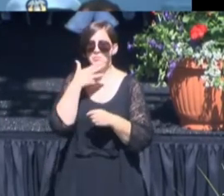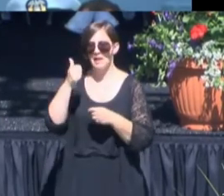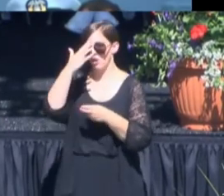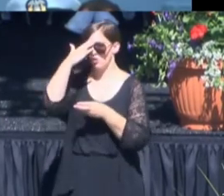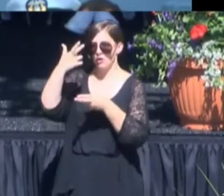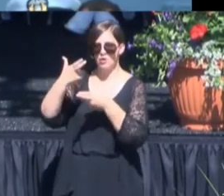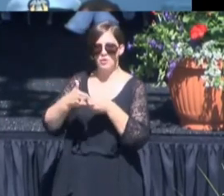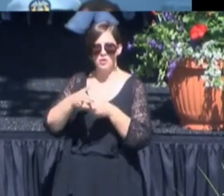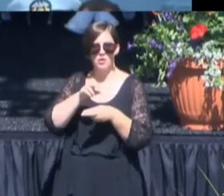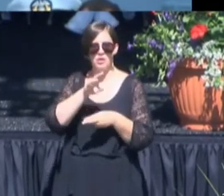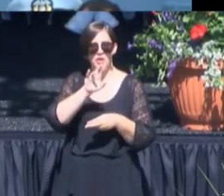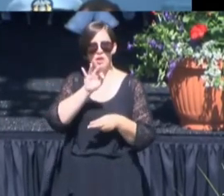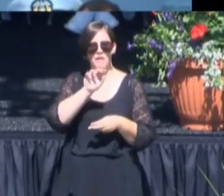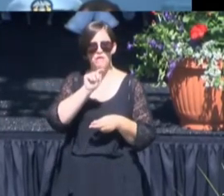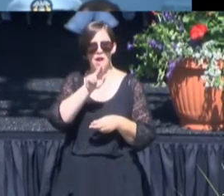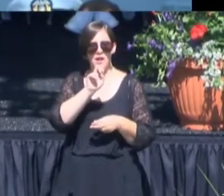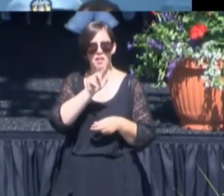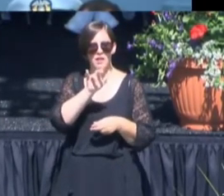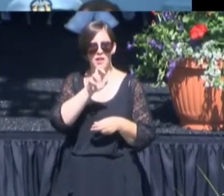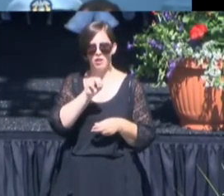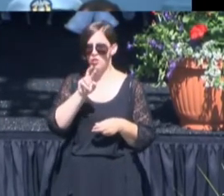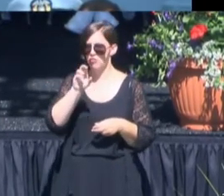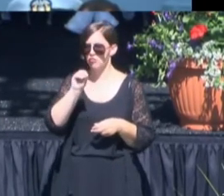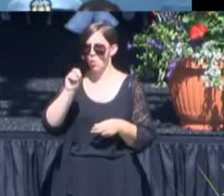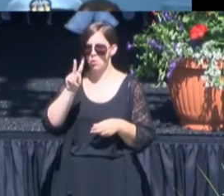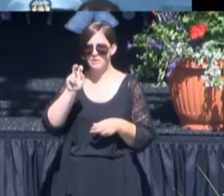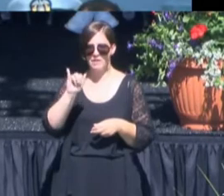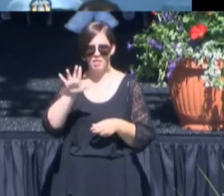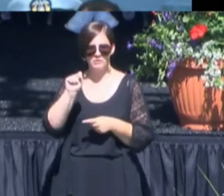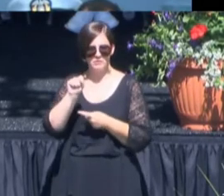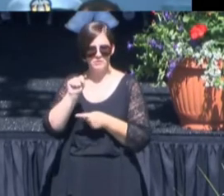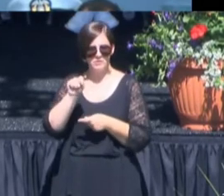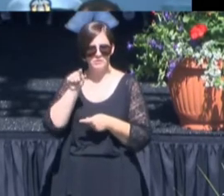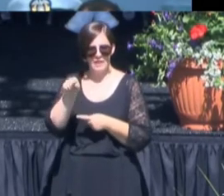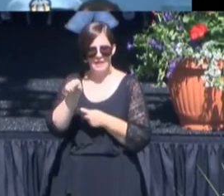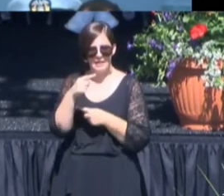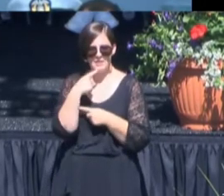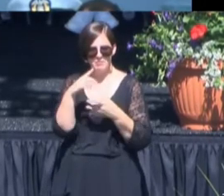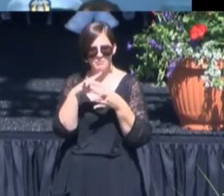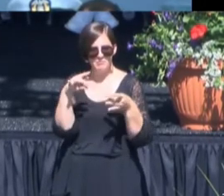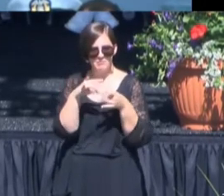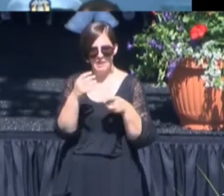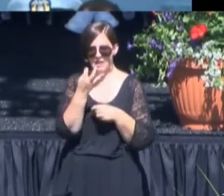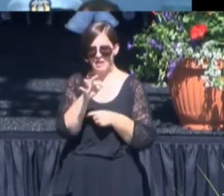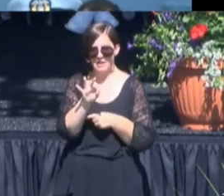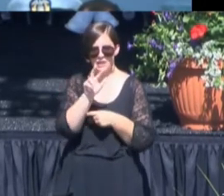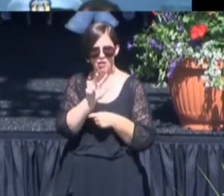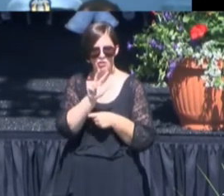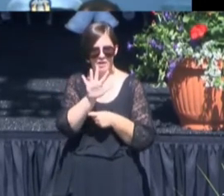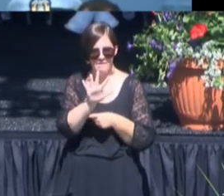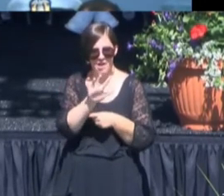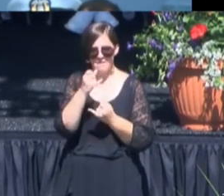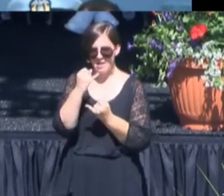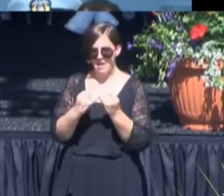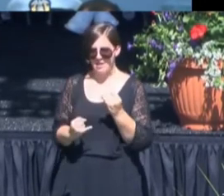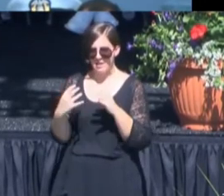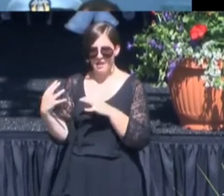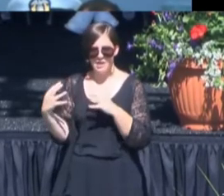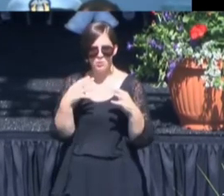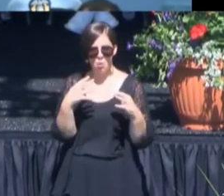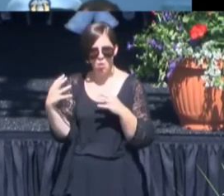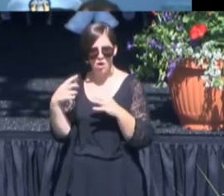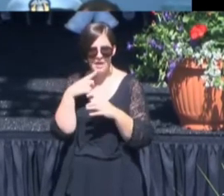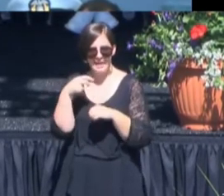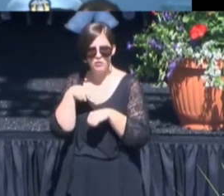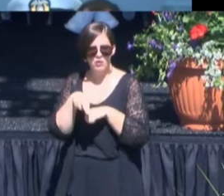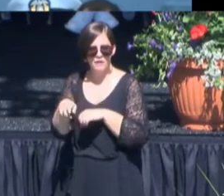as President Franklin Roosevelt a few years later, and he spoke those words in 1935, and the last war he refers to,